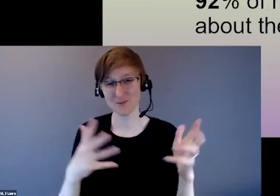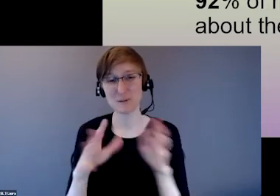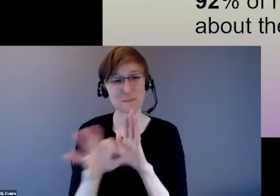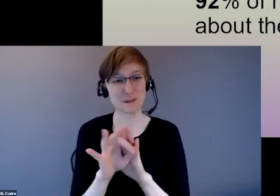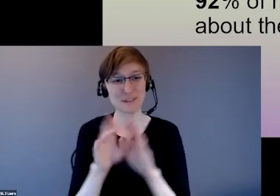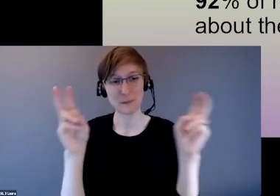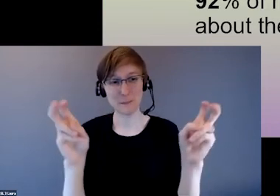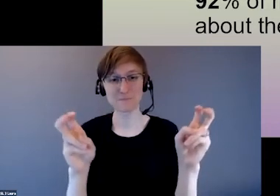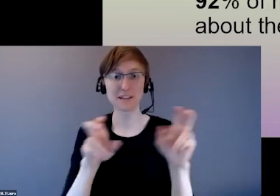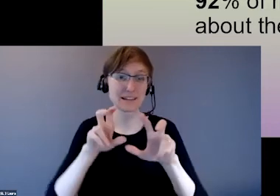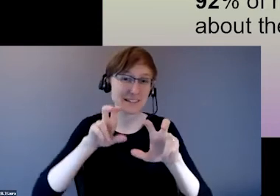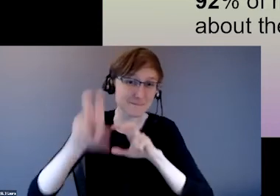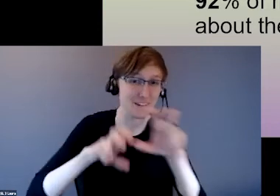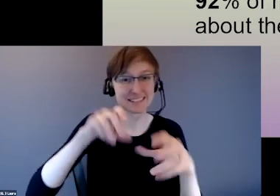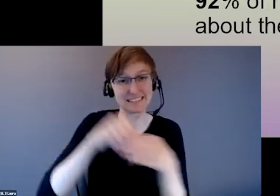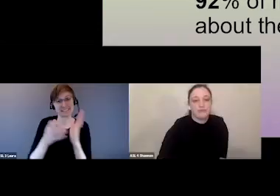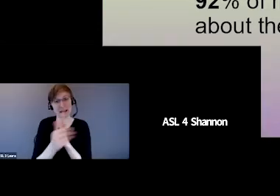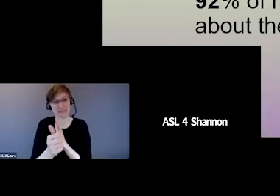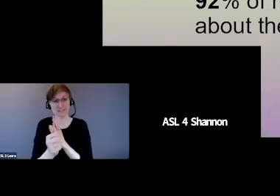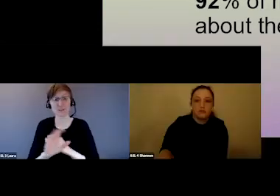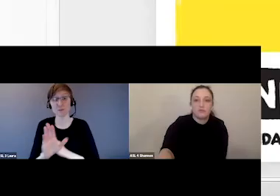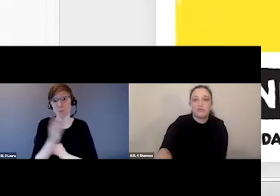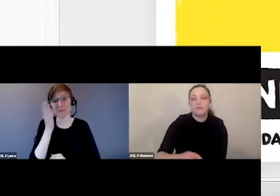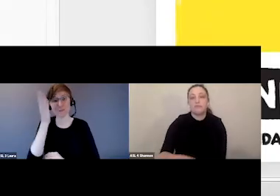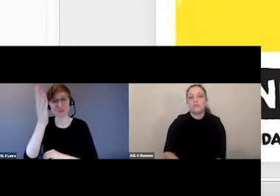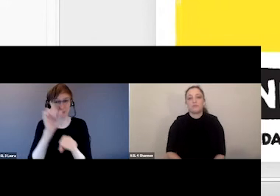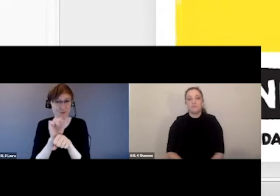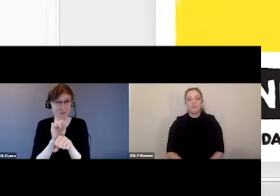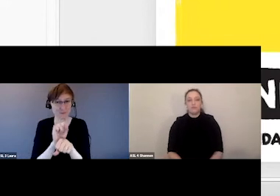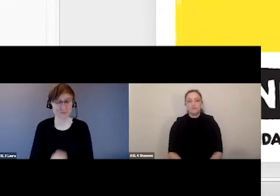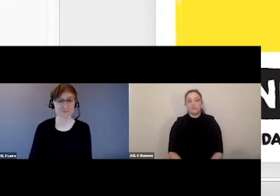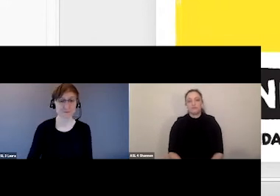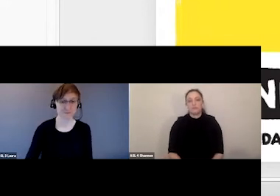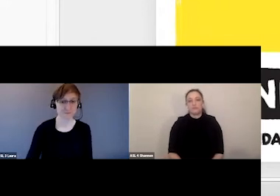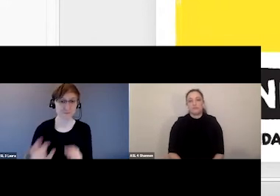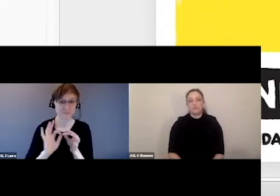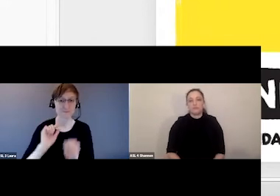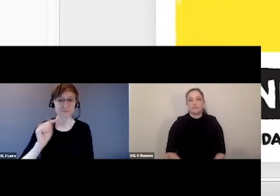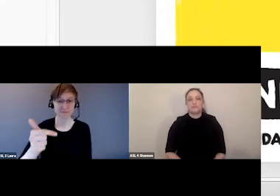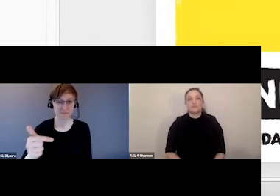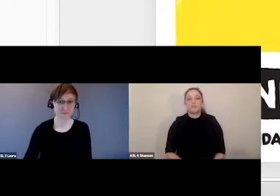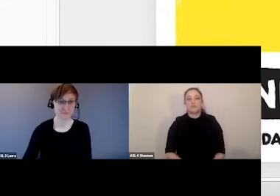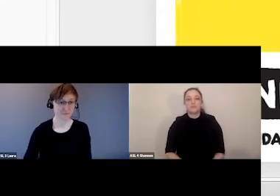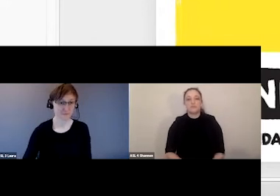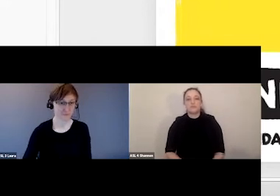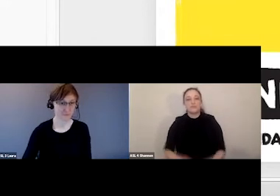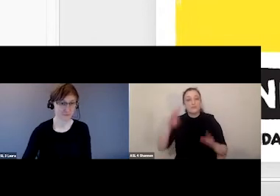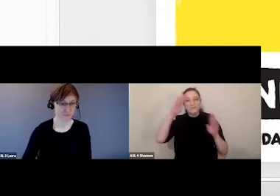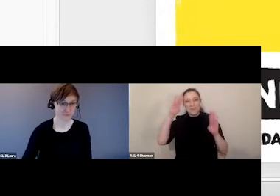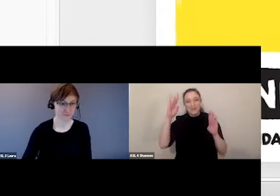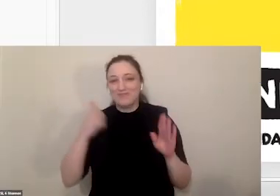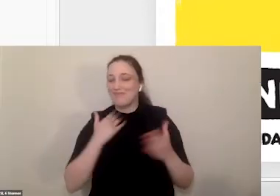talent, your future of work. Hello, everyone. I'm pleased to be here today to chat with you a little